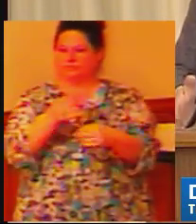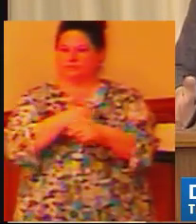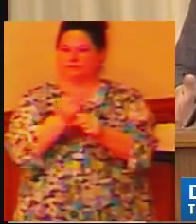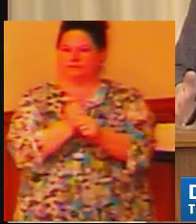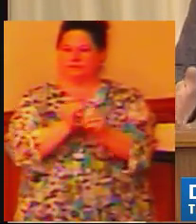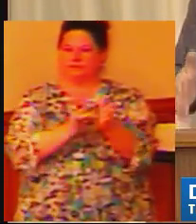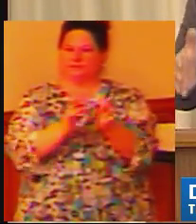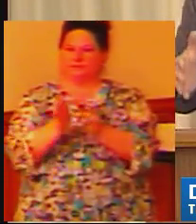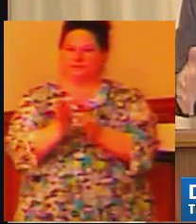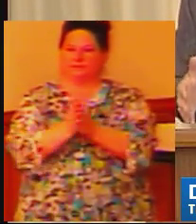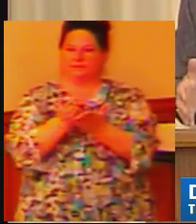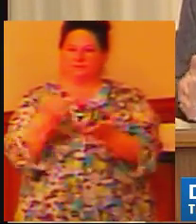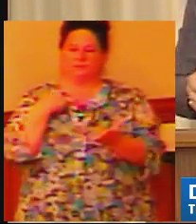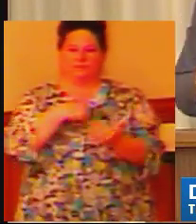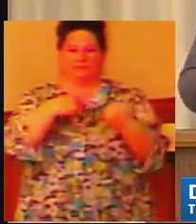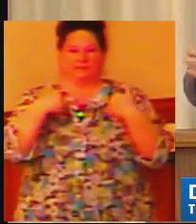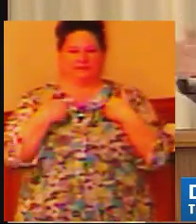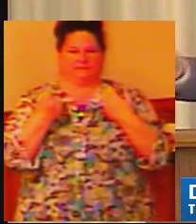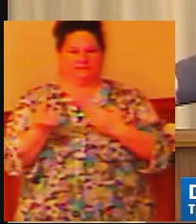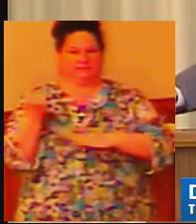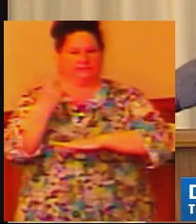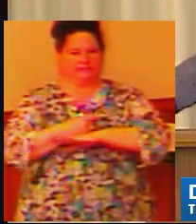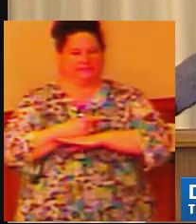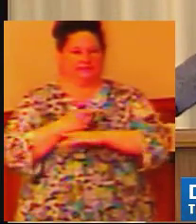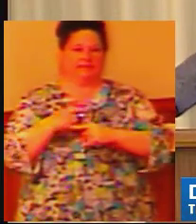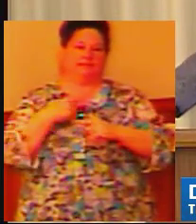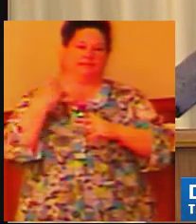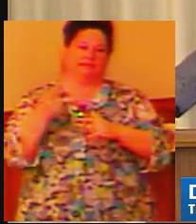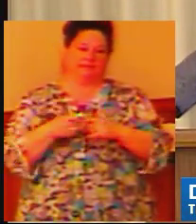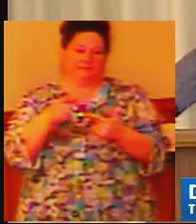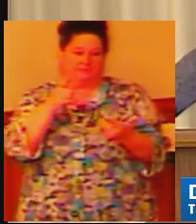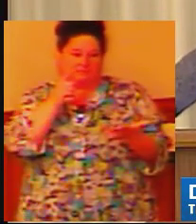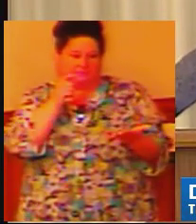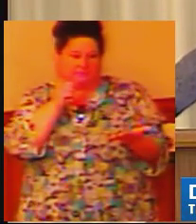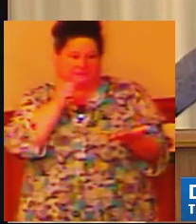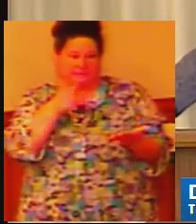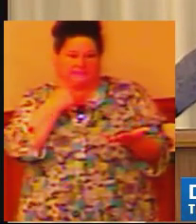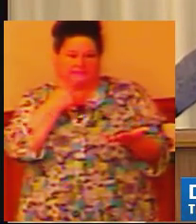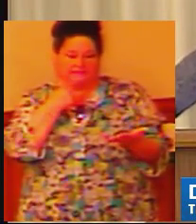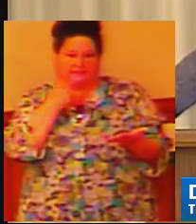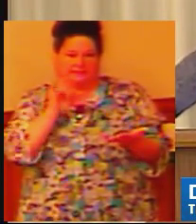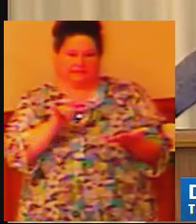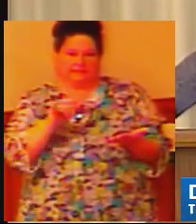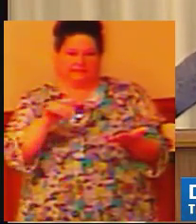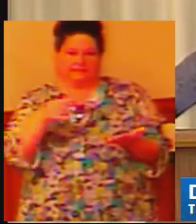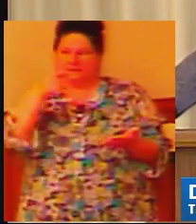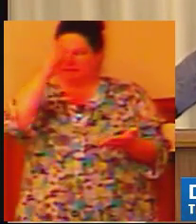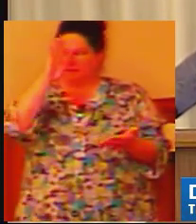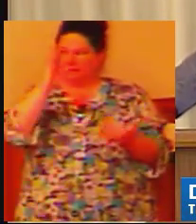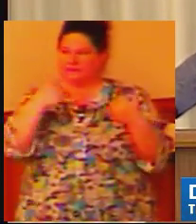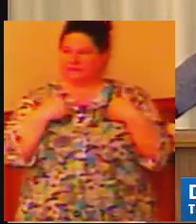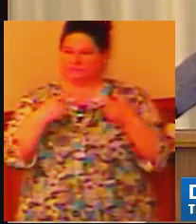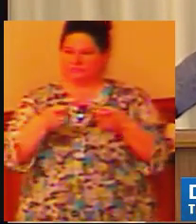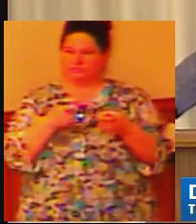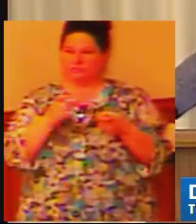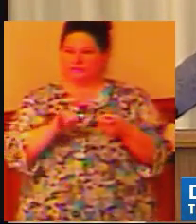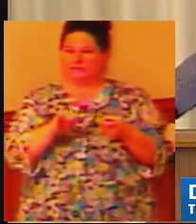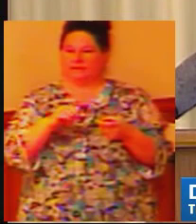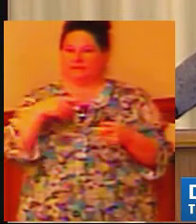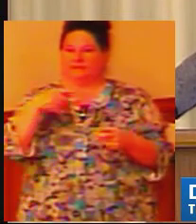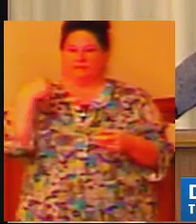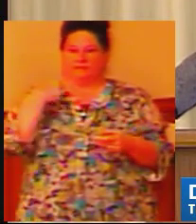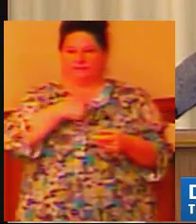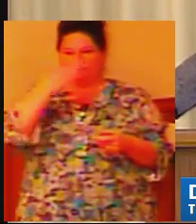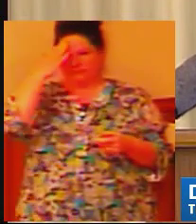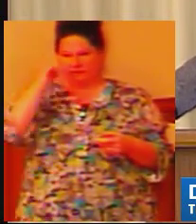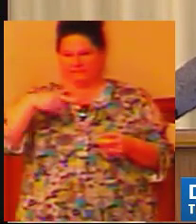that we have the way it is today, then who's not to know that God had a hand in that? We know that Pharaoh was an